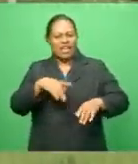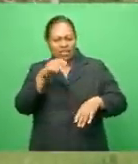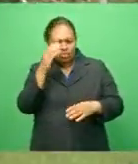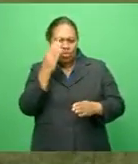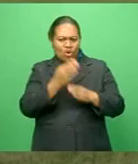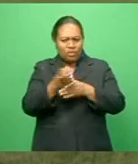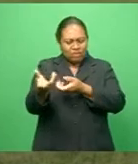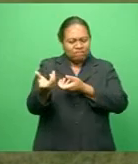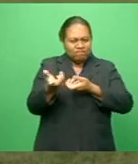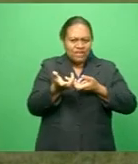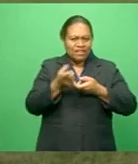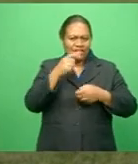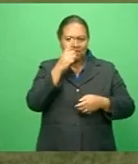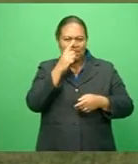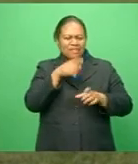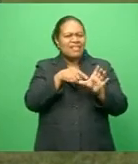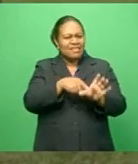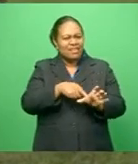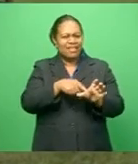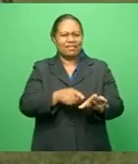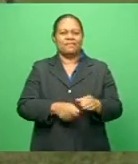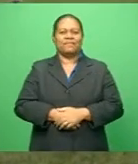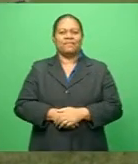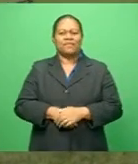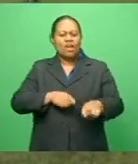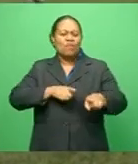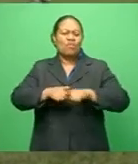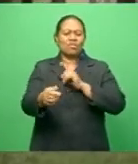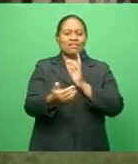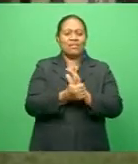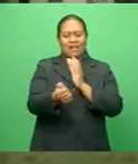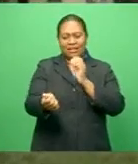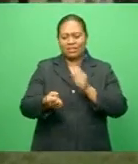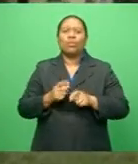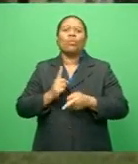of scouts. See those talents being wasted